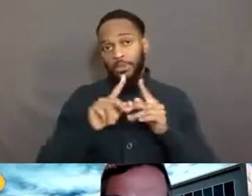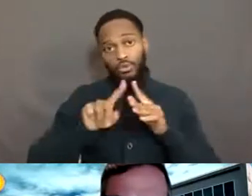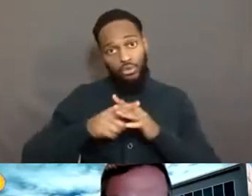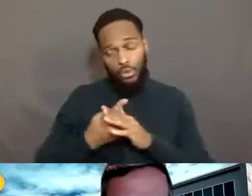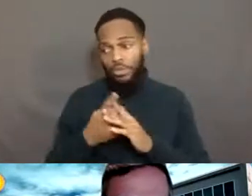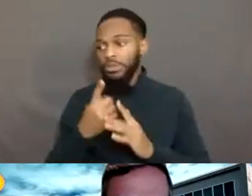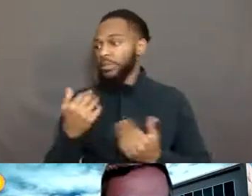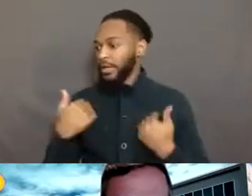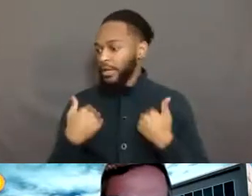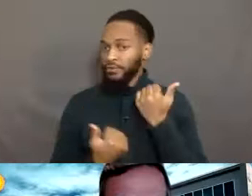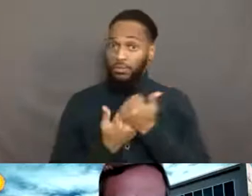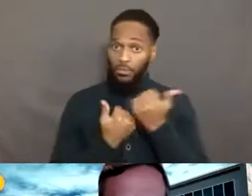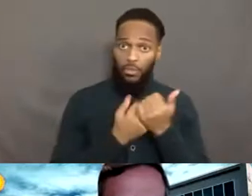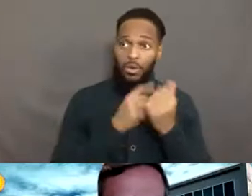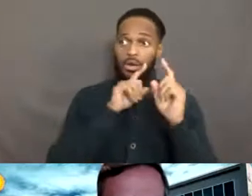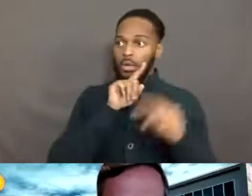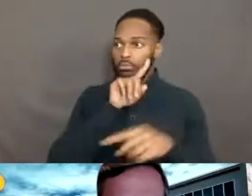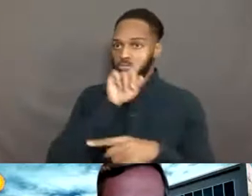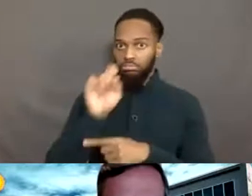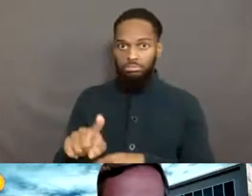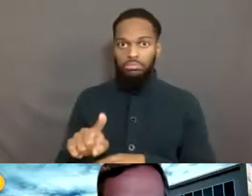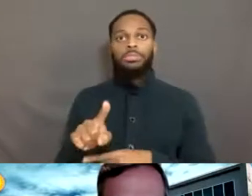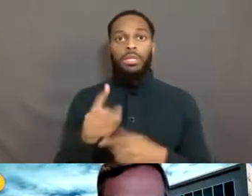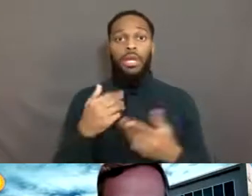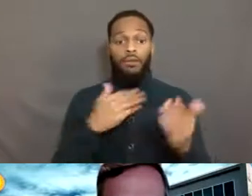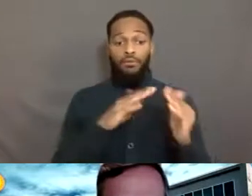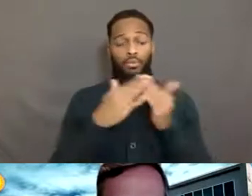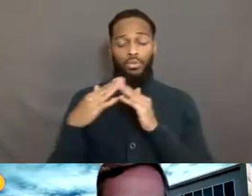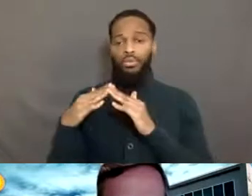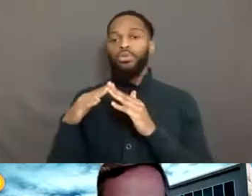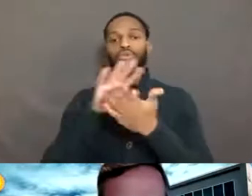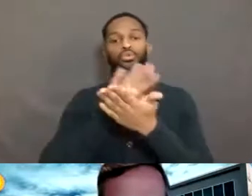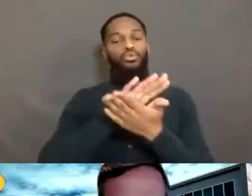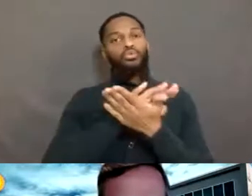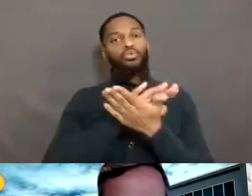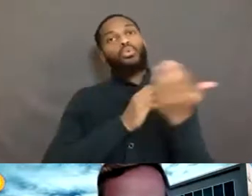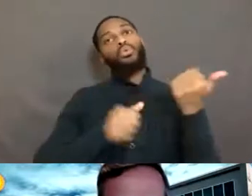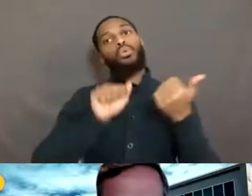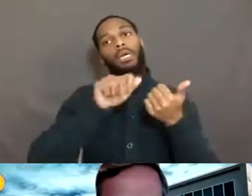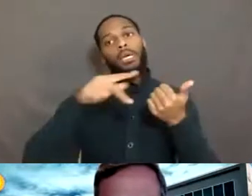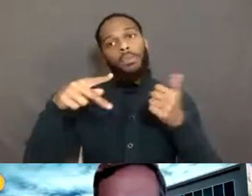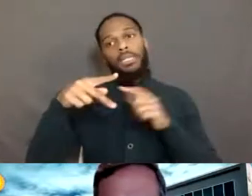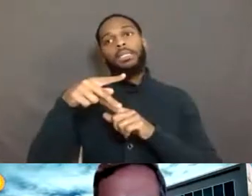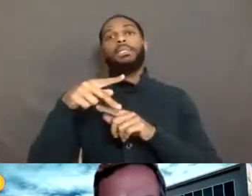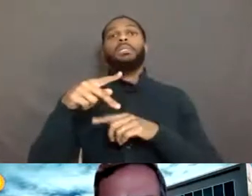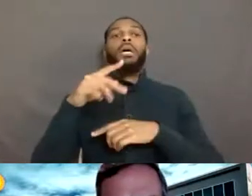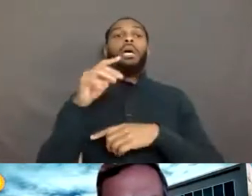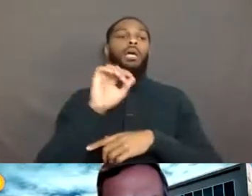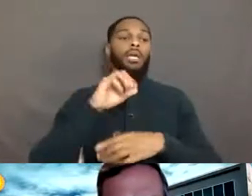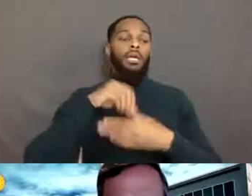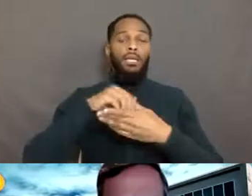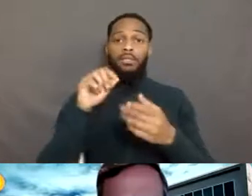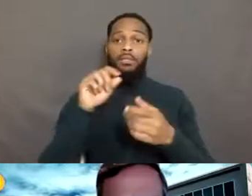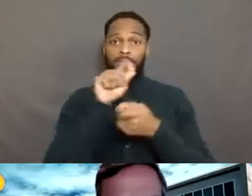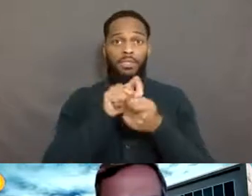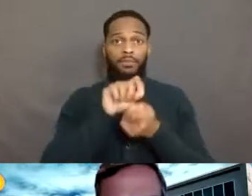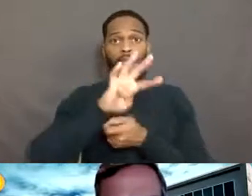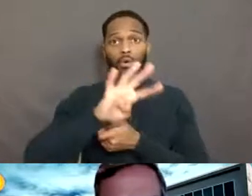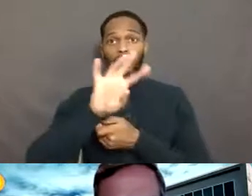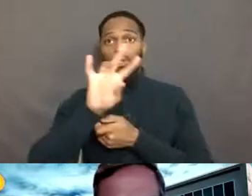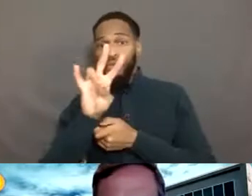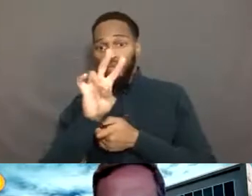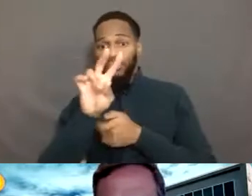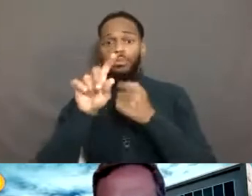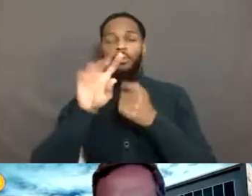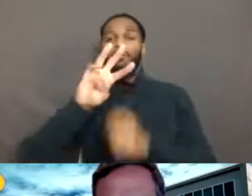is a community of school administrator in every one of our 42 distinct communities. They have their websites. I'm sure